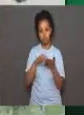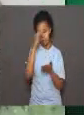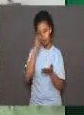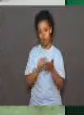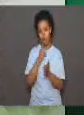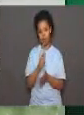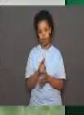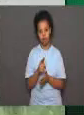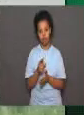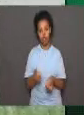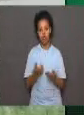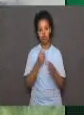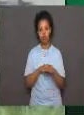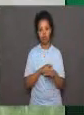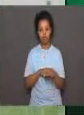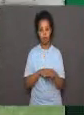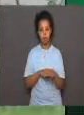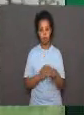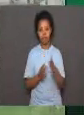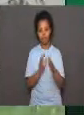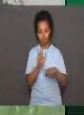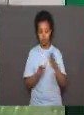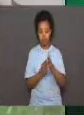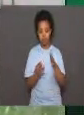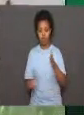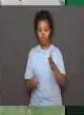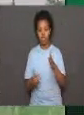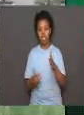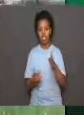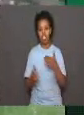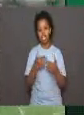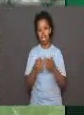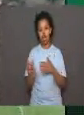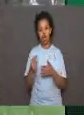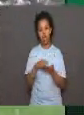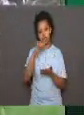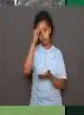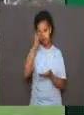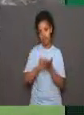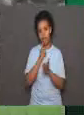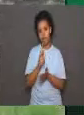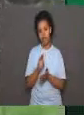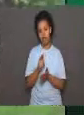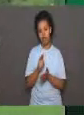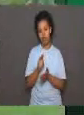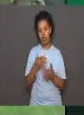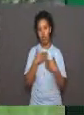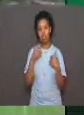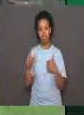Basically, imprinting is a simple form of learning in which a very young